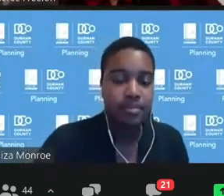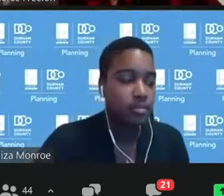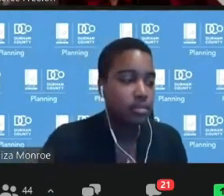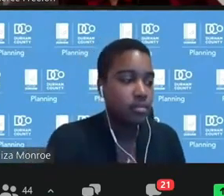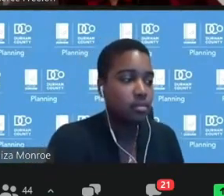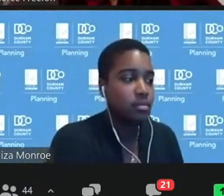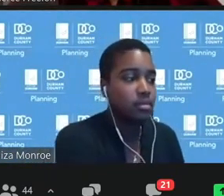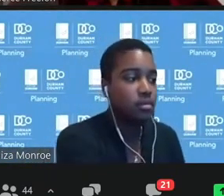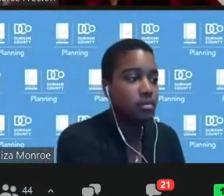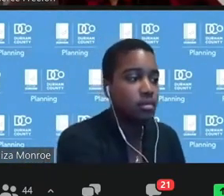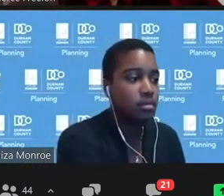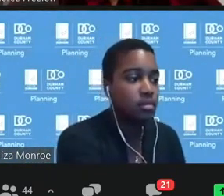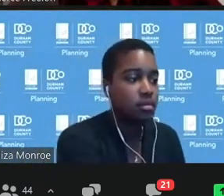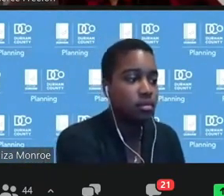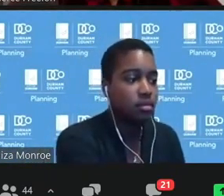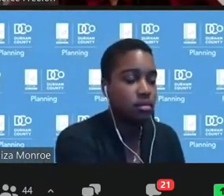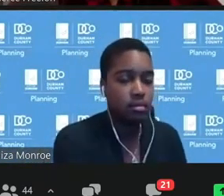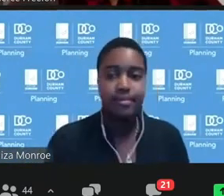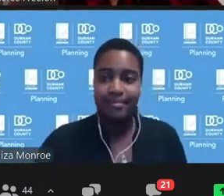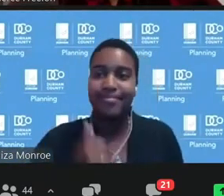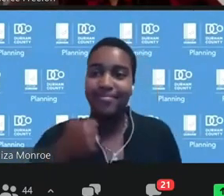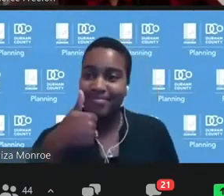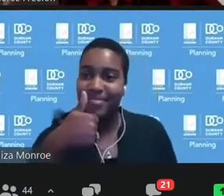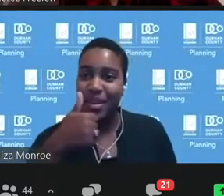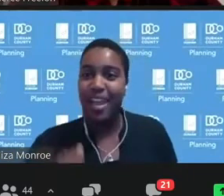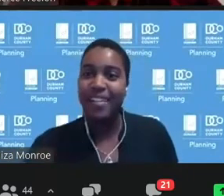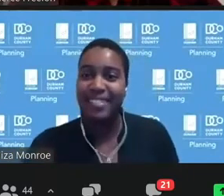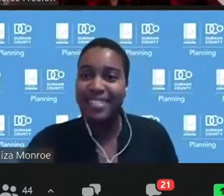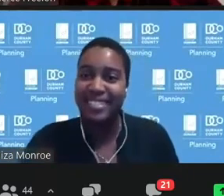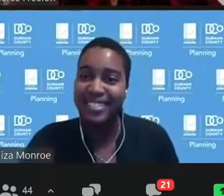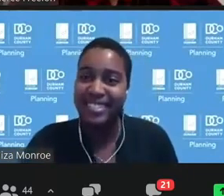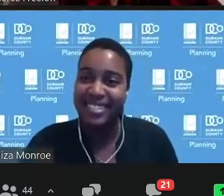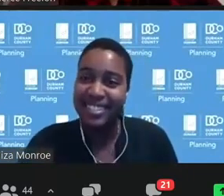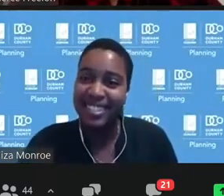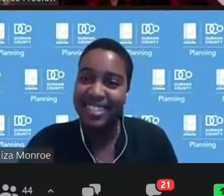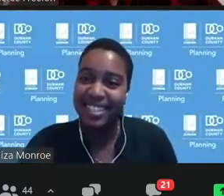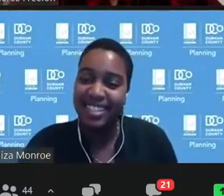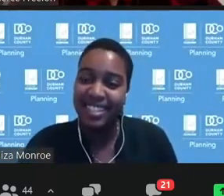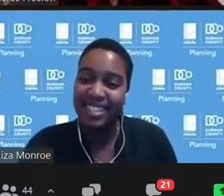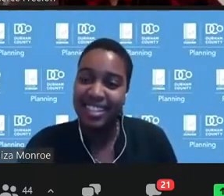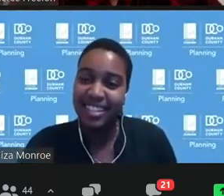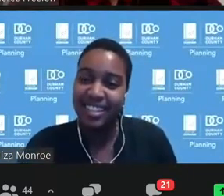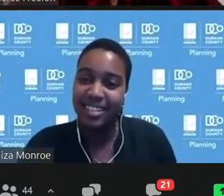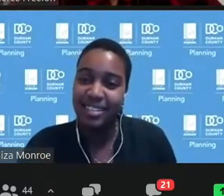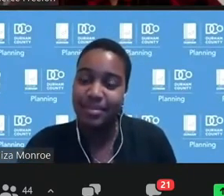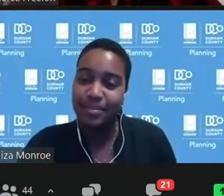I believe that I've got to do a little bit more work and then I'll get to you, okay? All right.